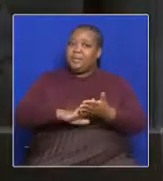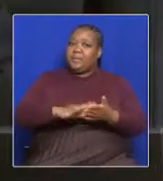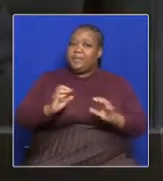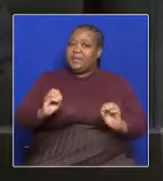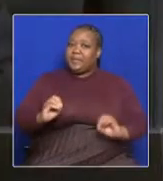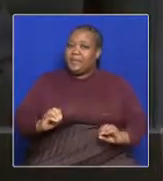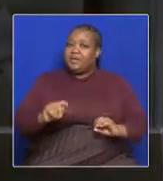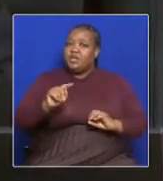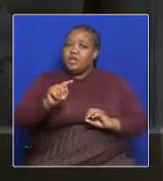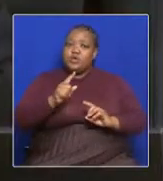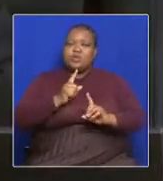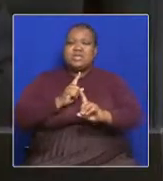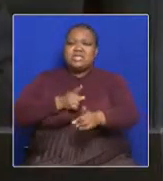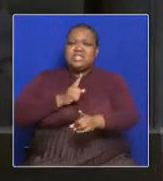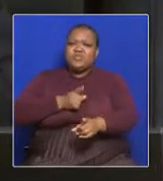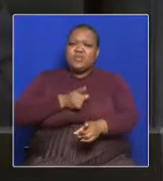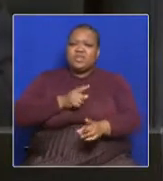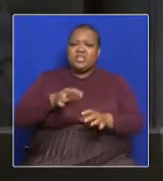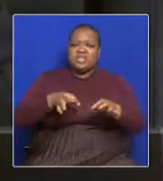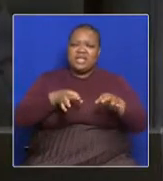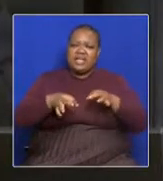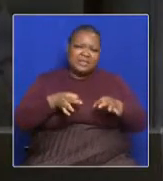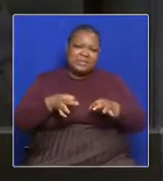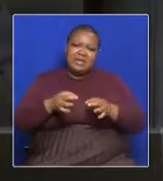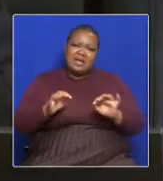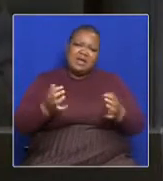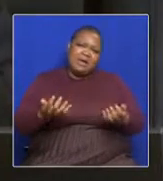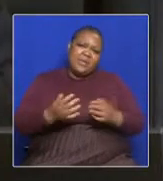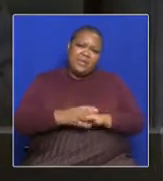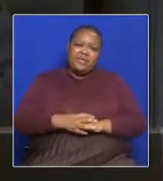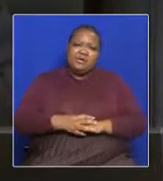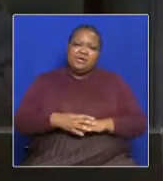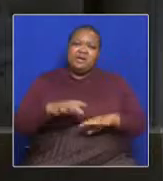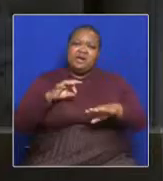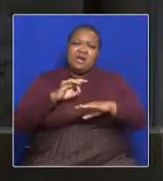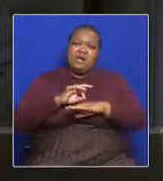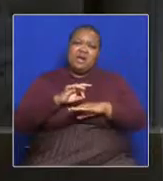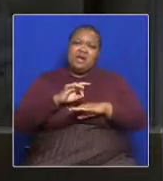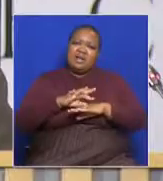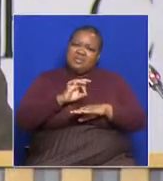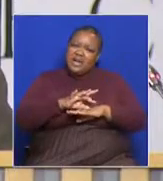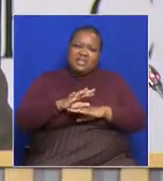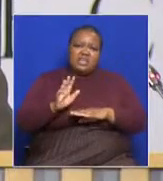instructions. Explain that. It's not advice, it's an instruction. Yes.